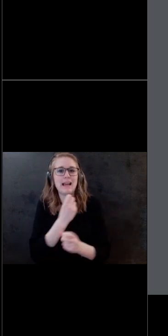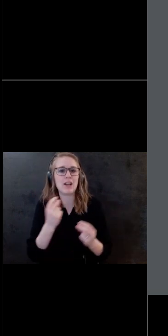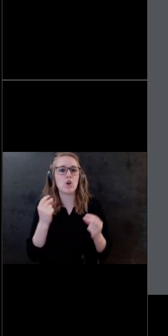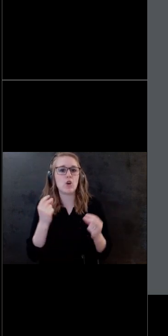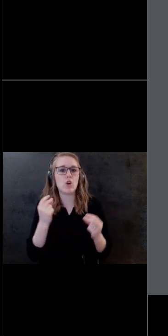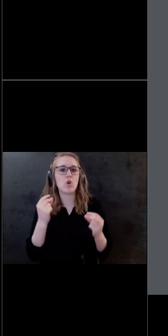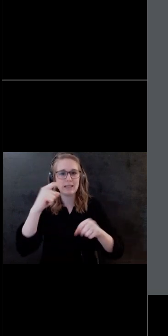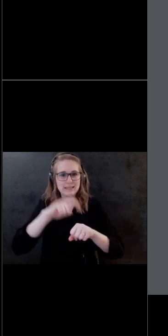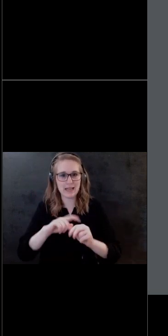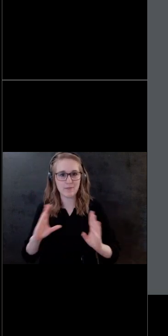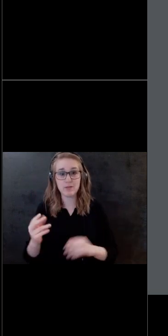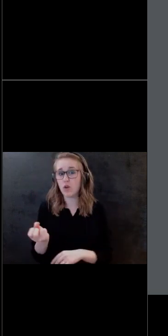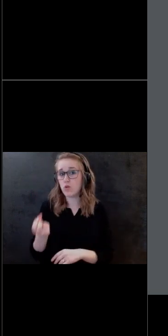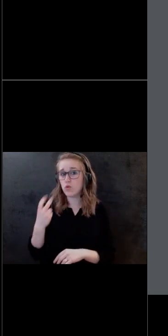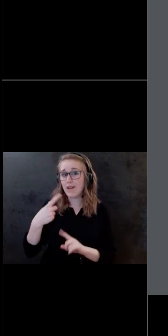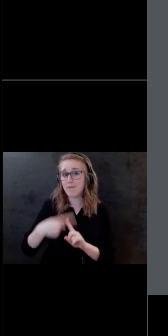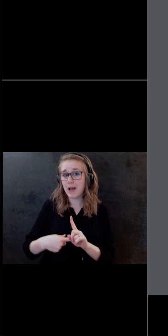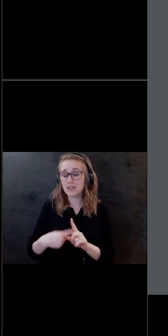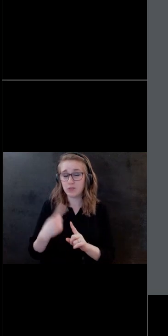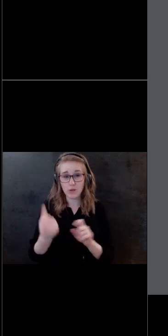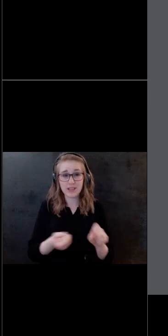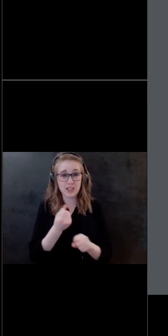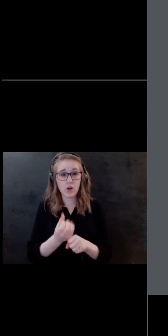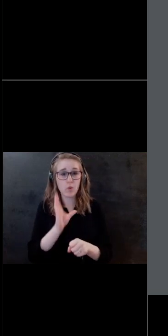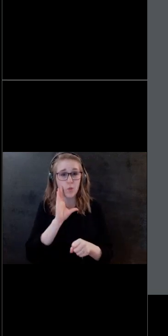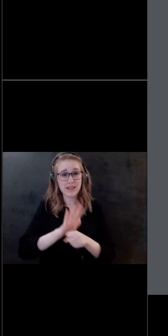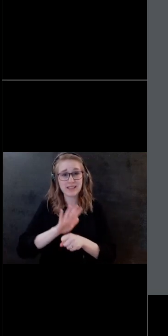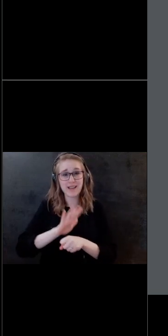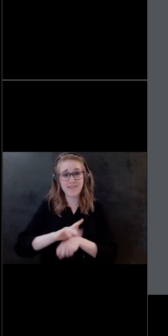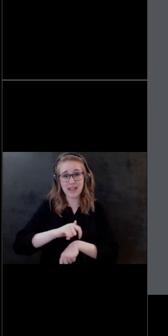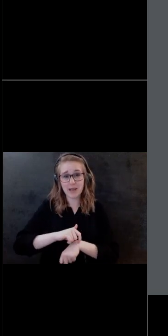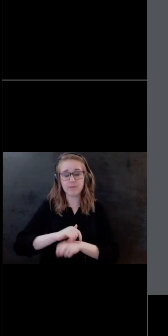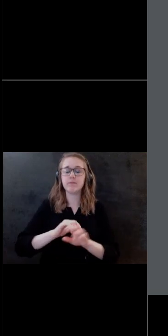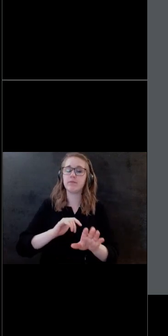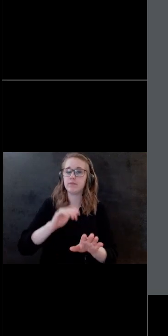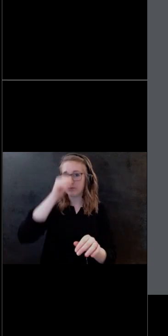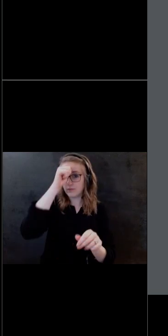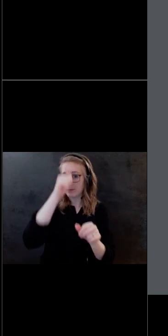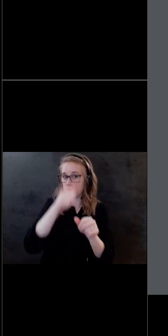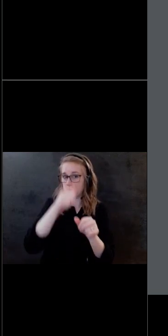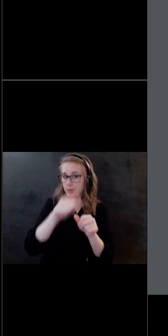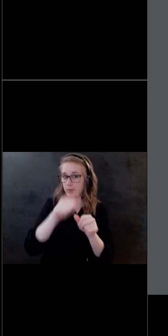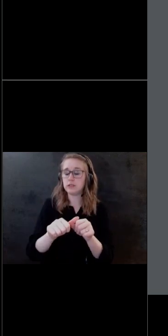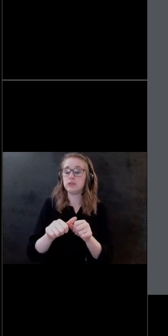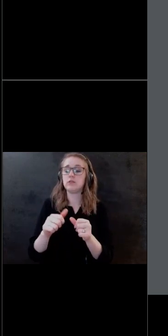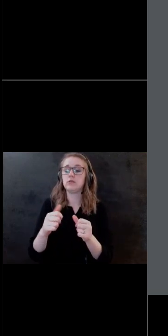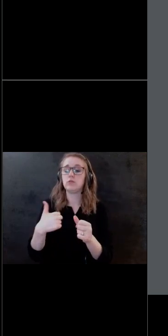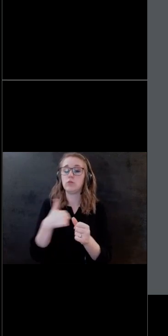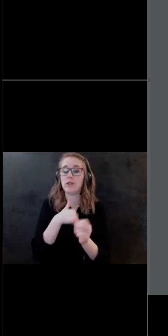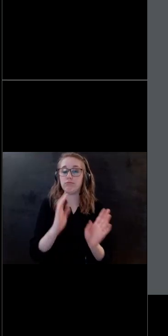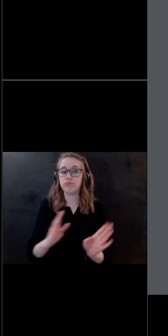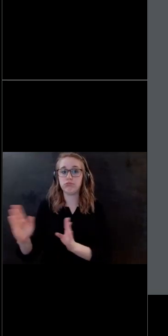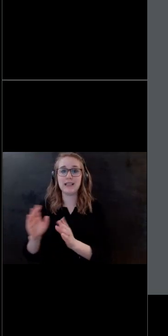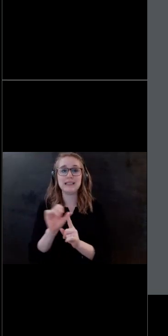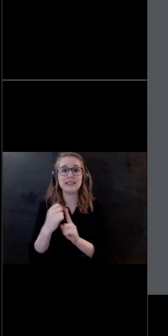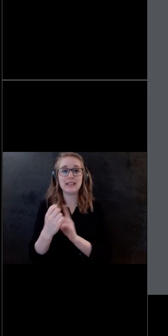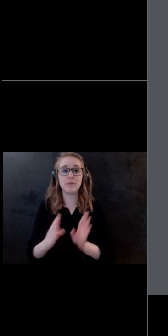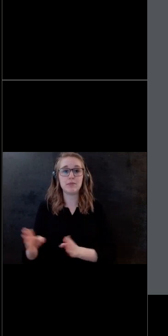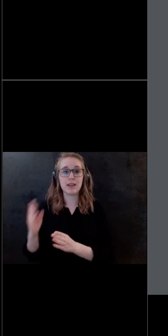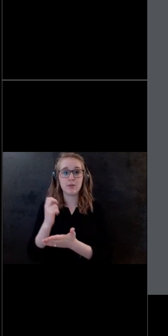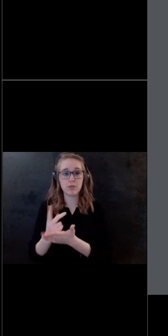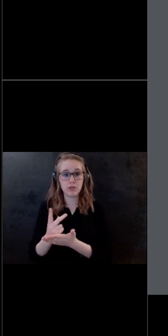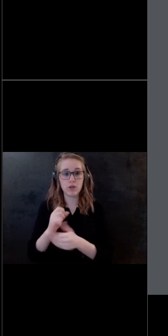time. So 12 months will give us enough time. Keep in mind that what we've put together is site plan approval, working with